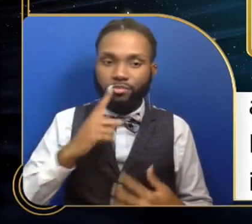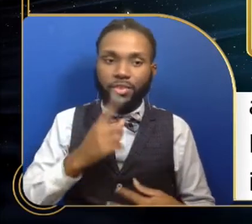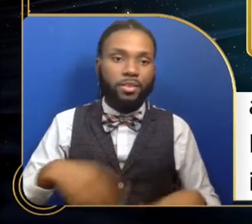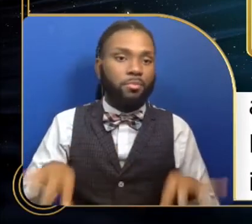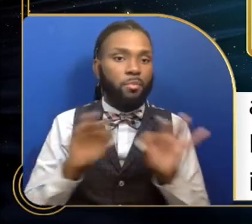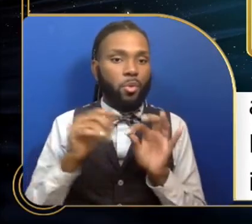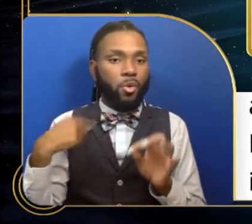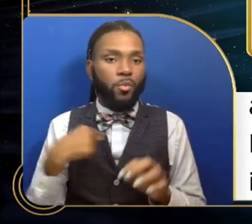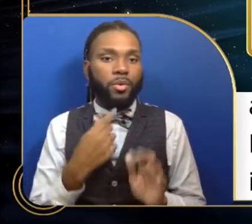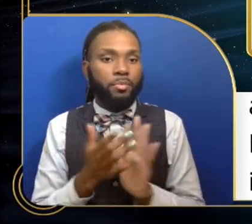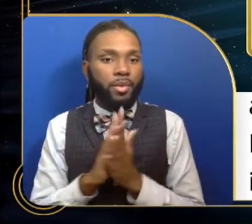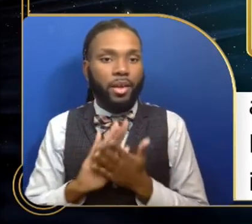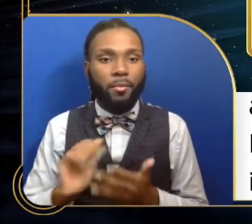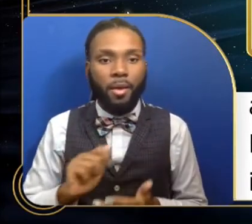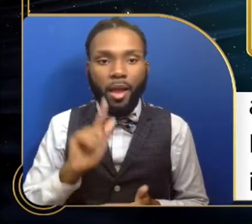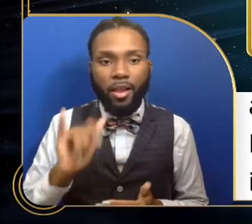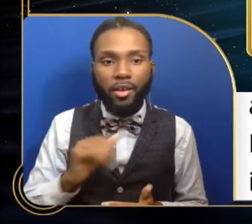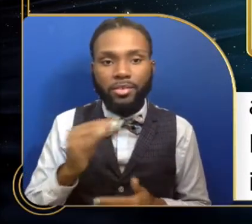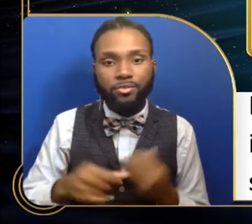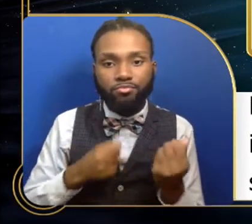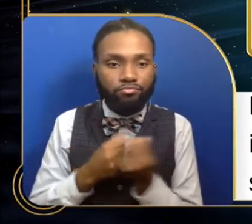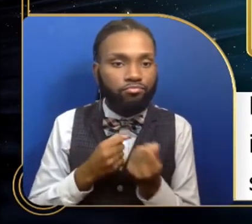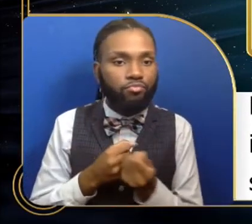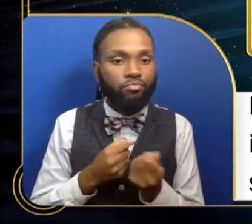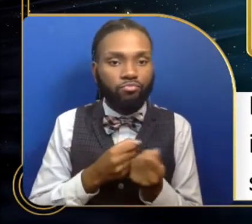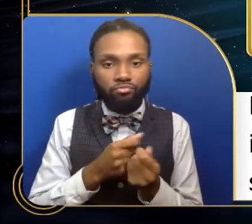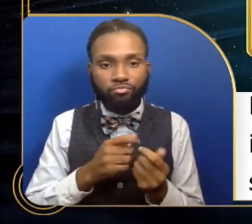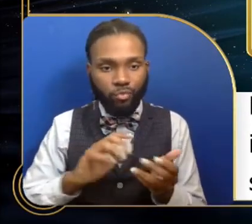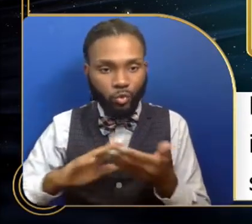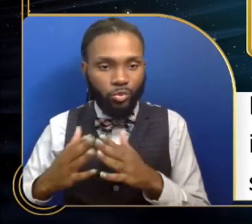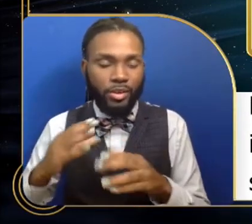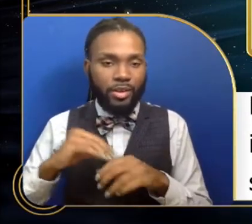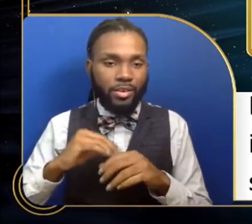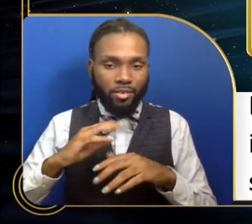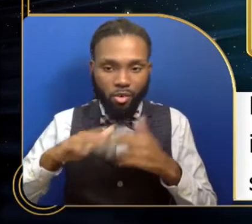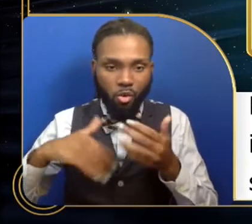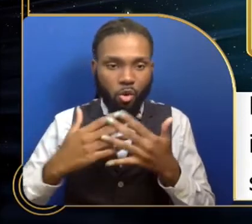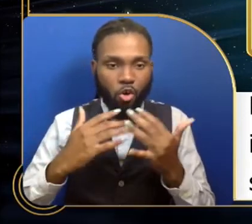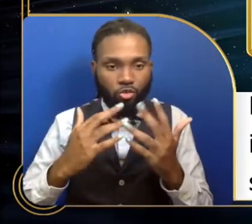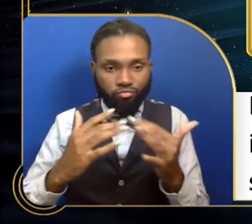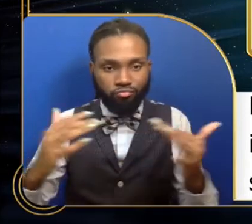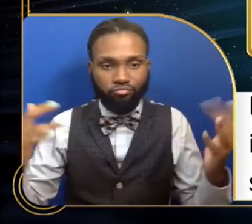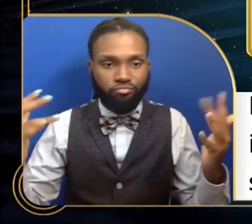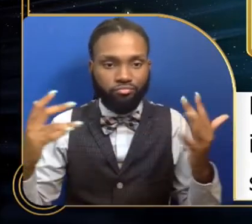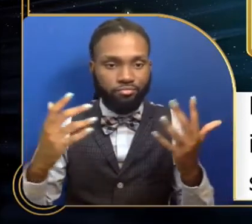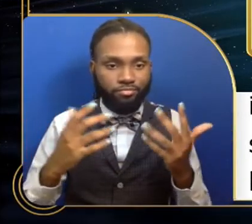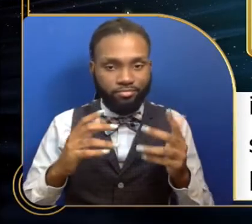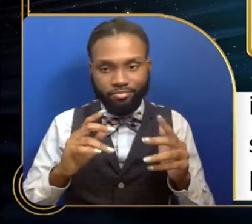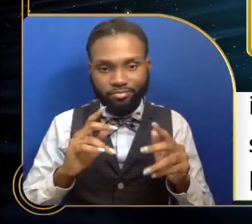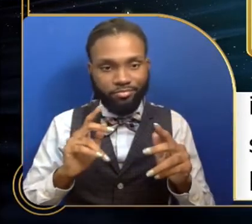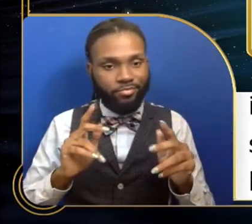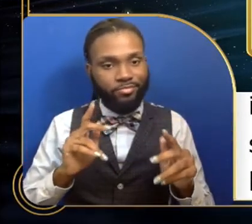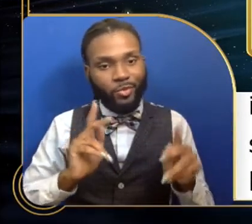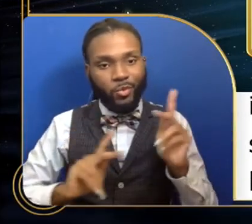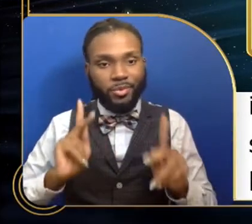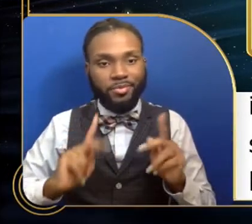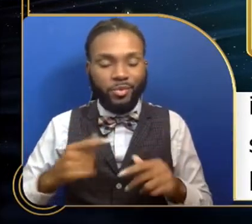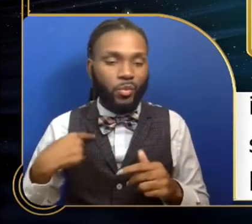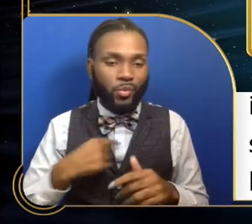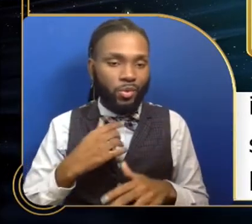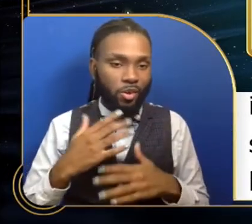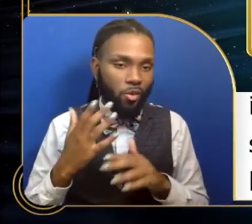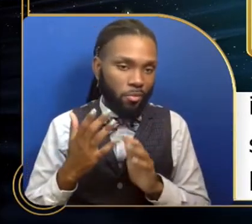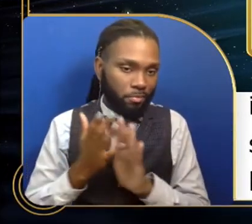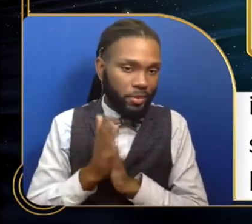lives and show up for communities in all the spectrums of human forms. We are so much stronger when we are together. I